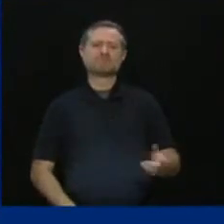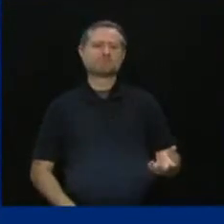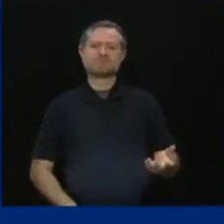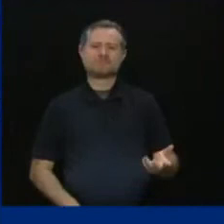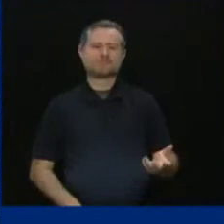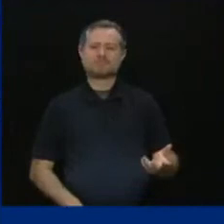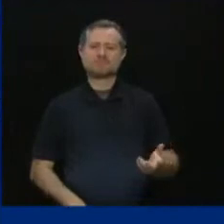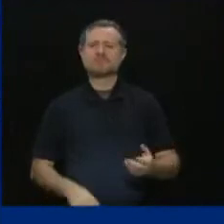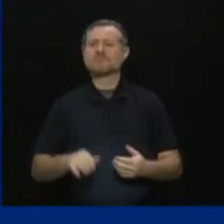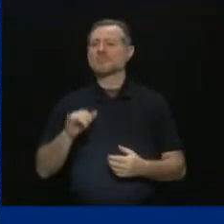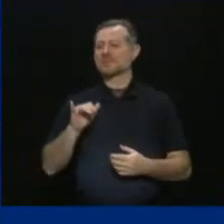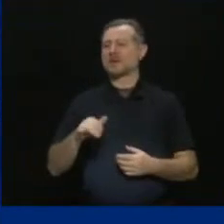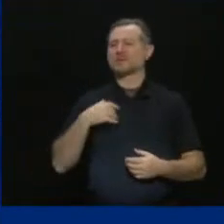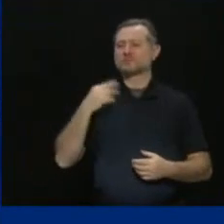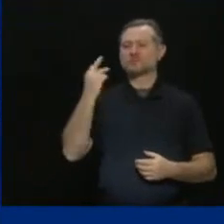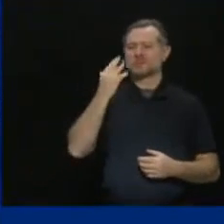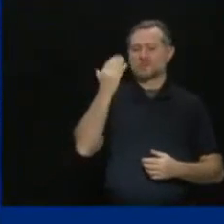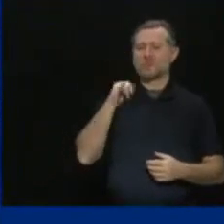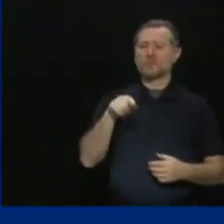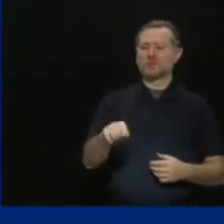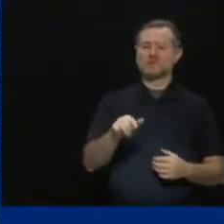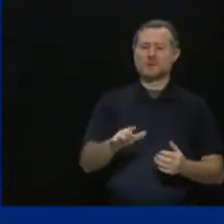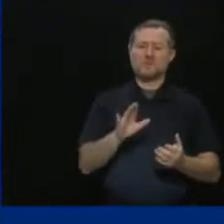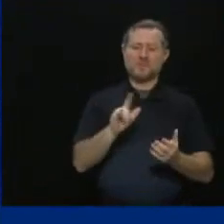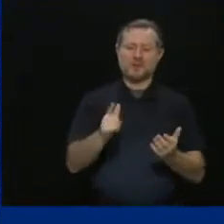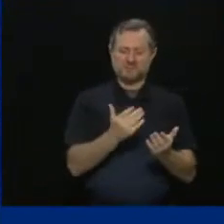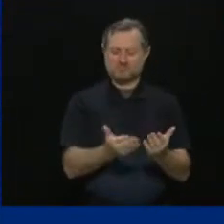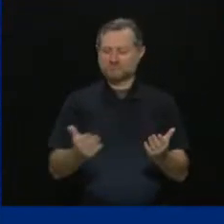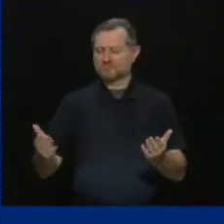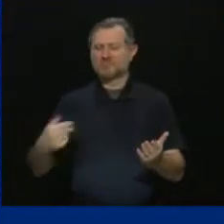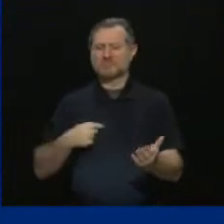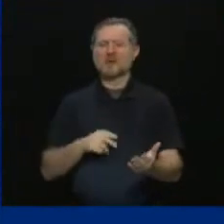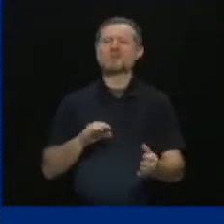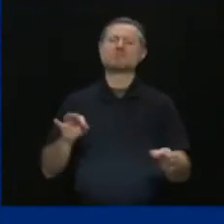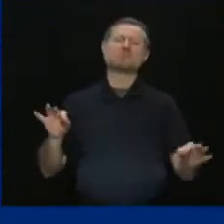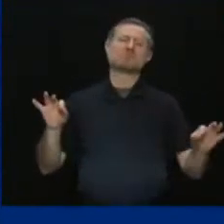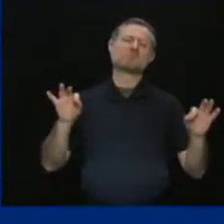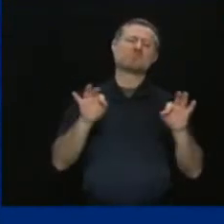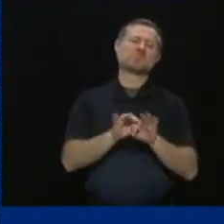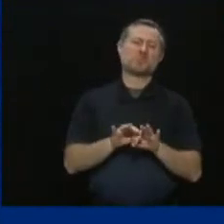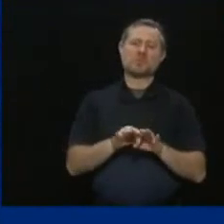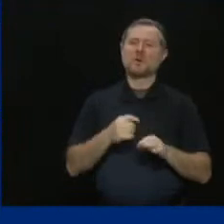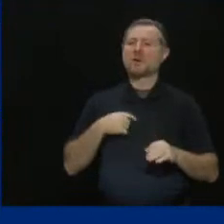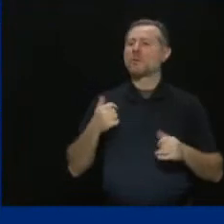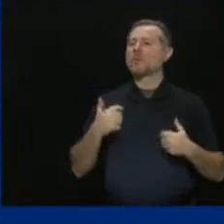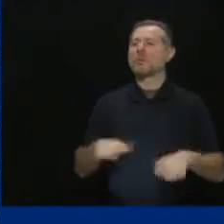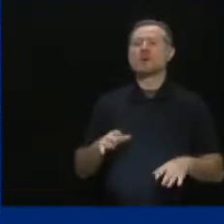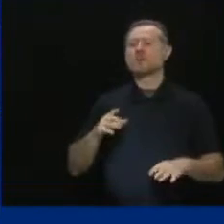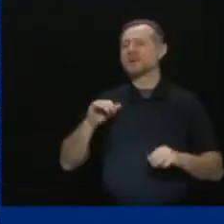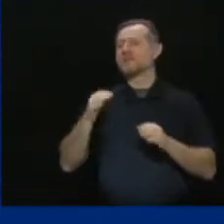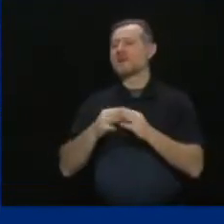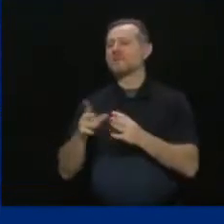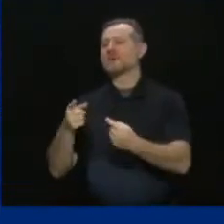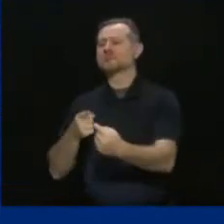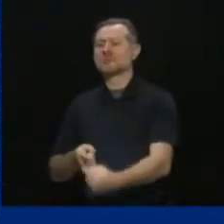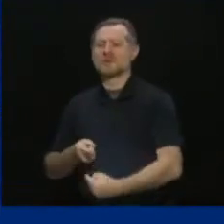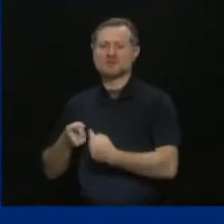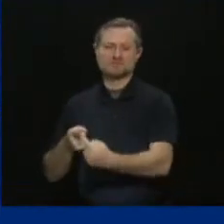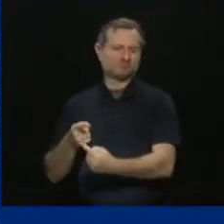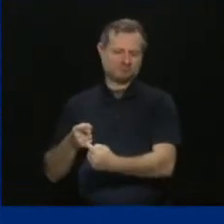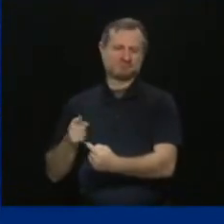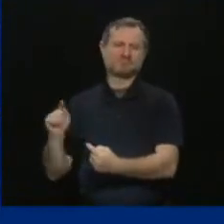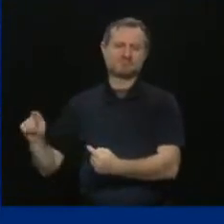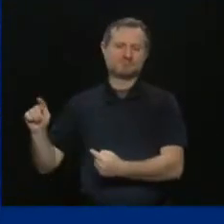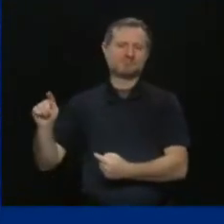That's why this is personal for me. I don't want other families to endure this. I want people, all the Michaels out there who